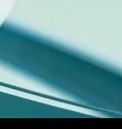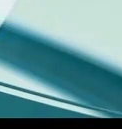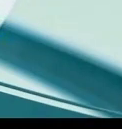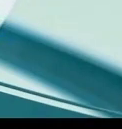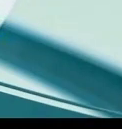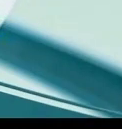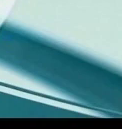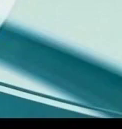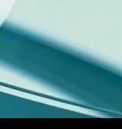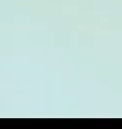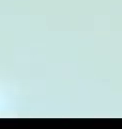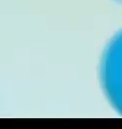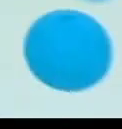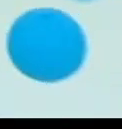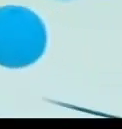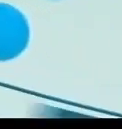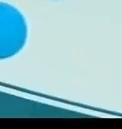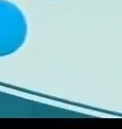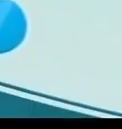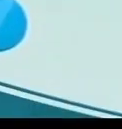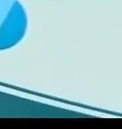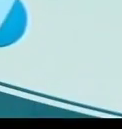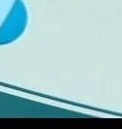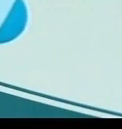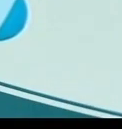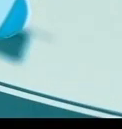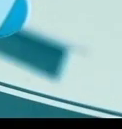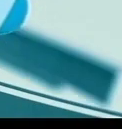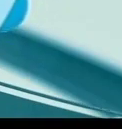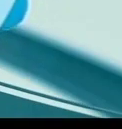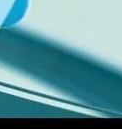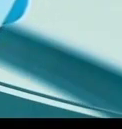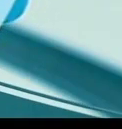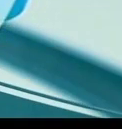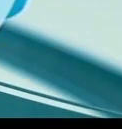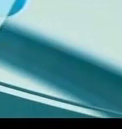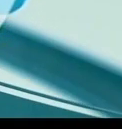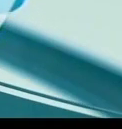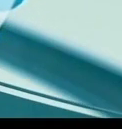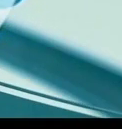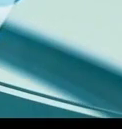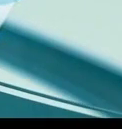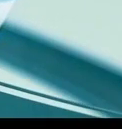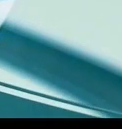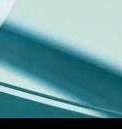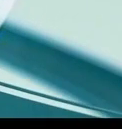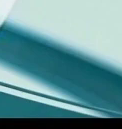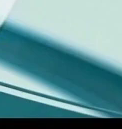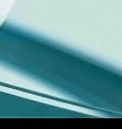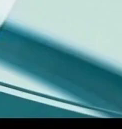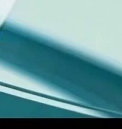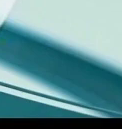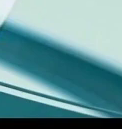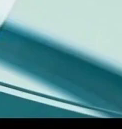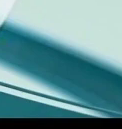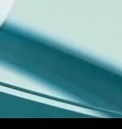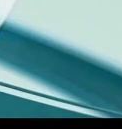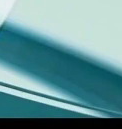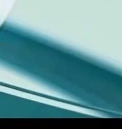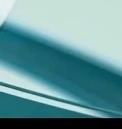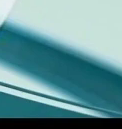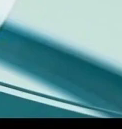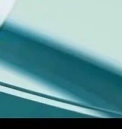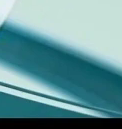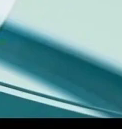here. You must be ready. You must bring all your vessel so that you get the fullness of the blessing of God upon your